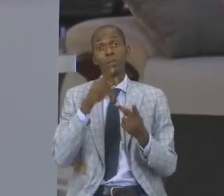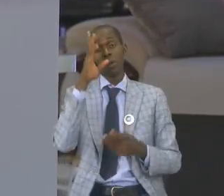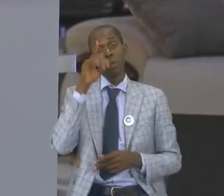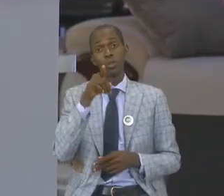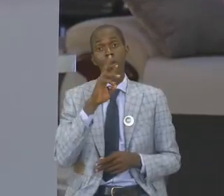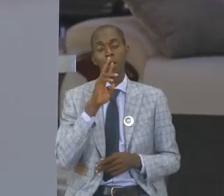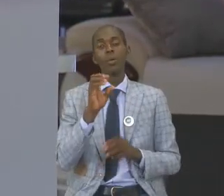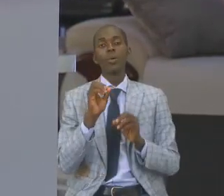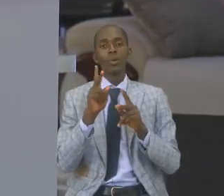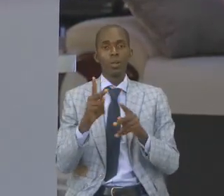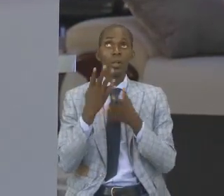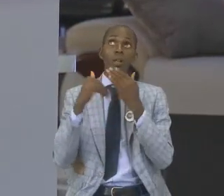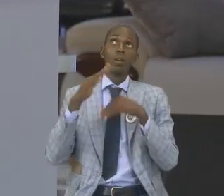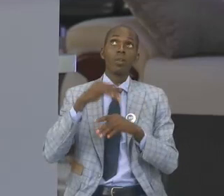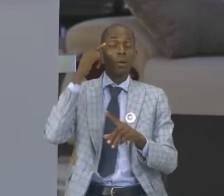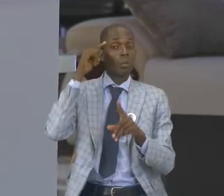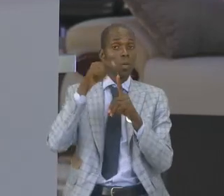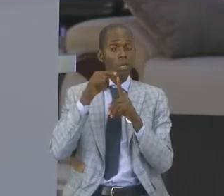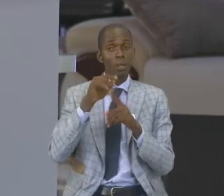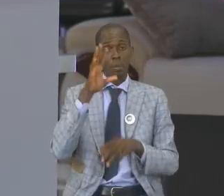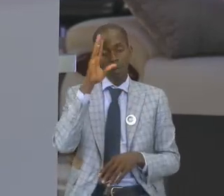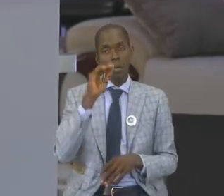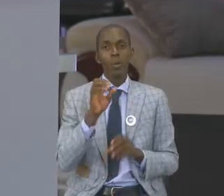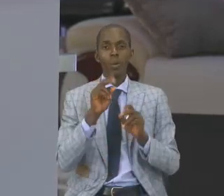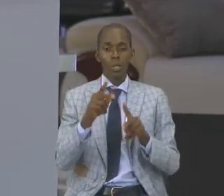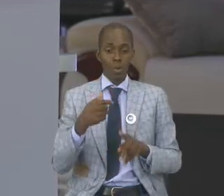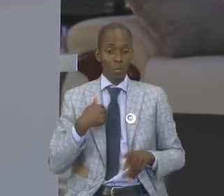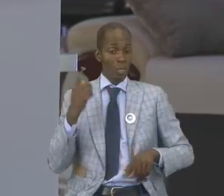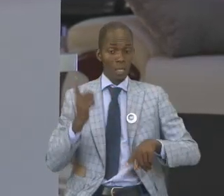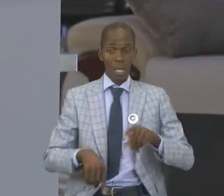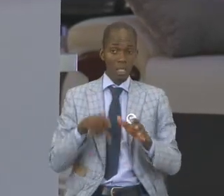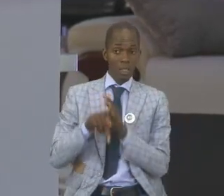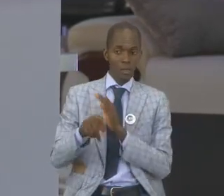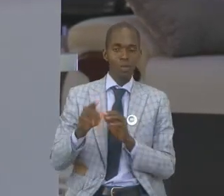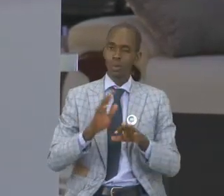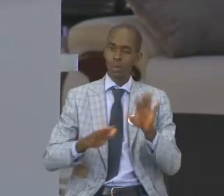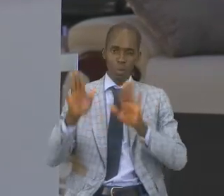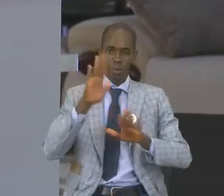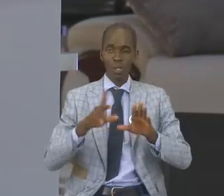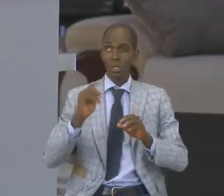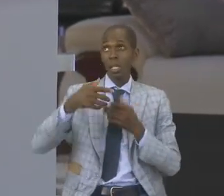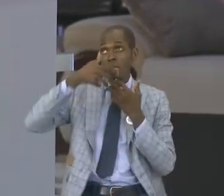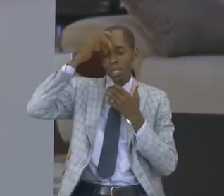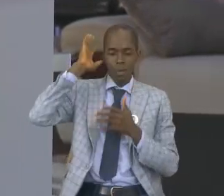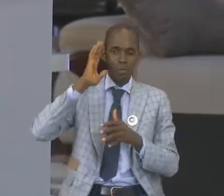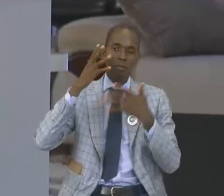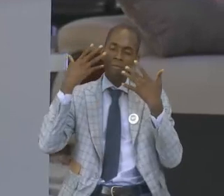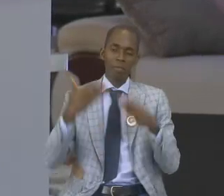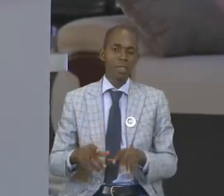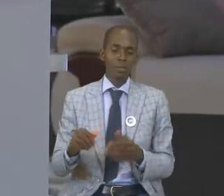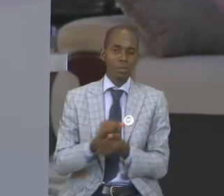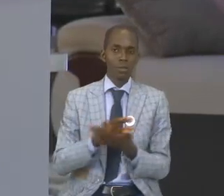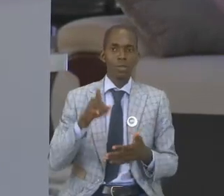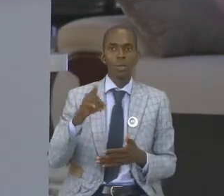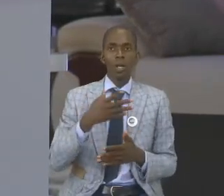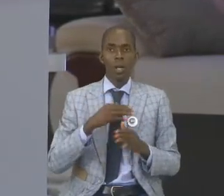minded man. The lions, we cannot deal with you. The lions will deal with you. And then he opened the door. He opened